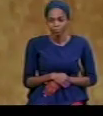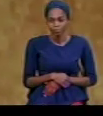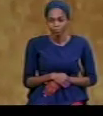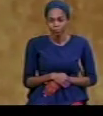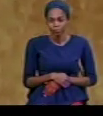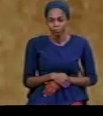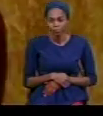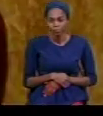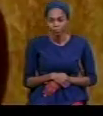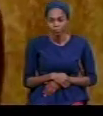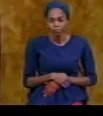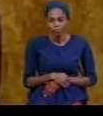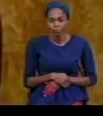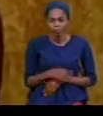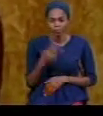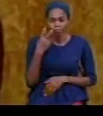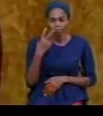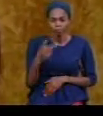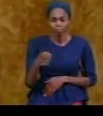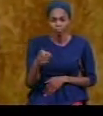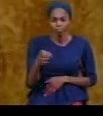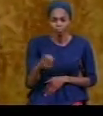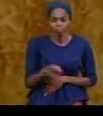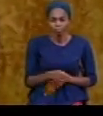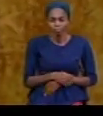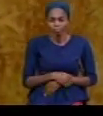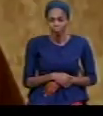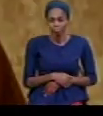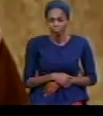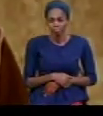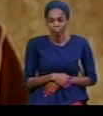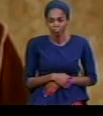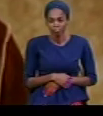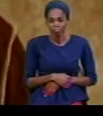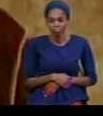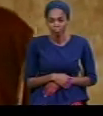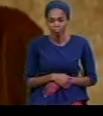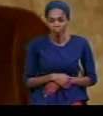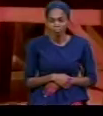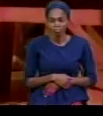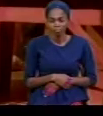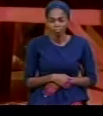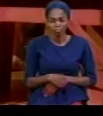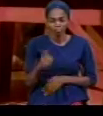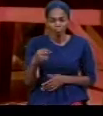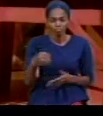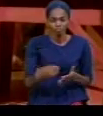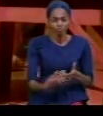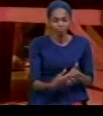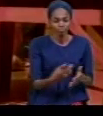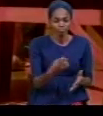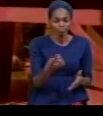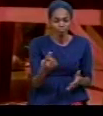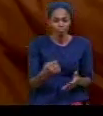We got this. This is from the fresh baby. And this.